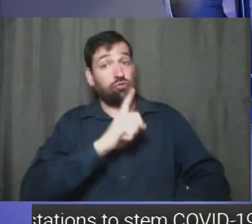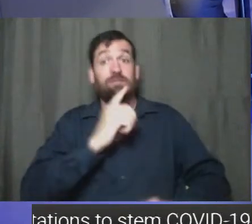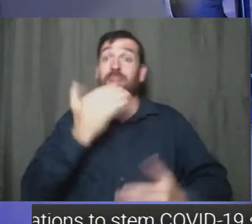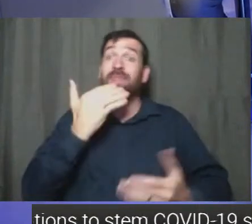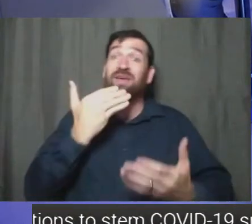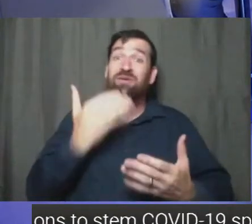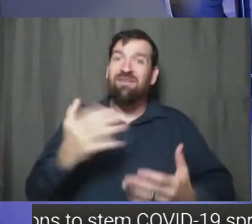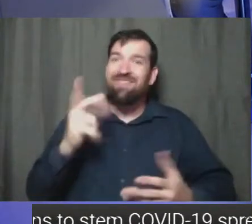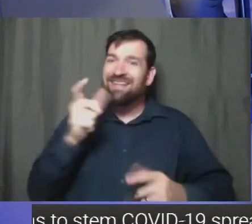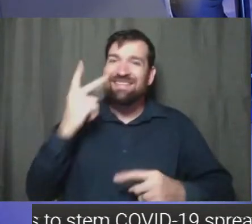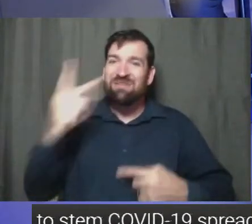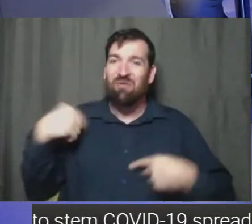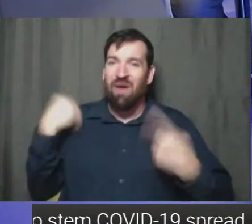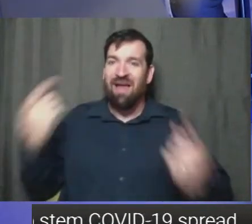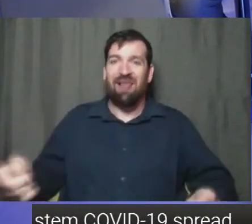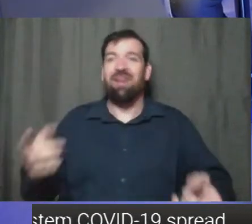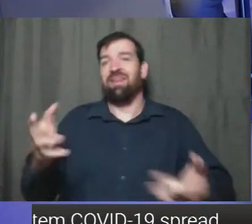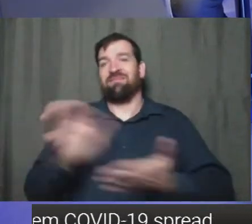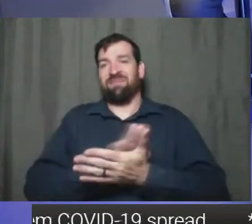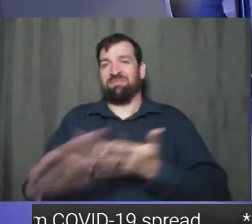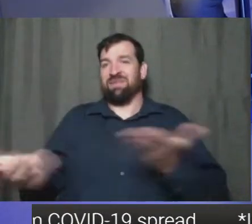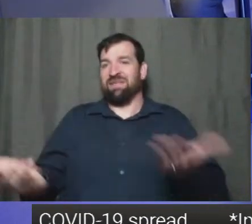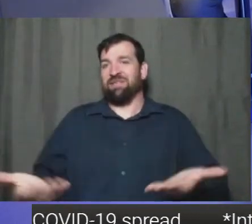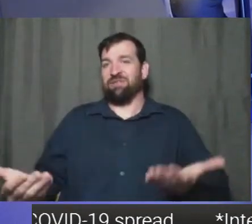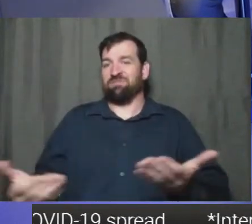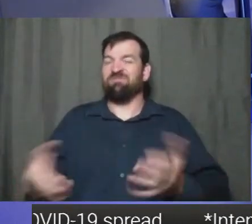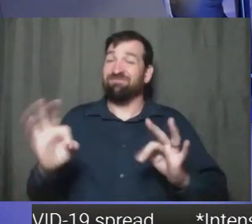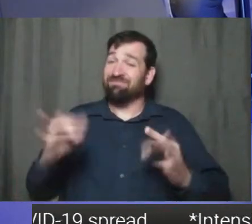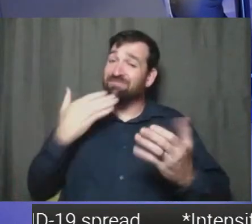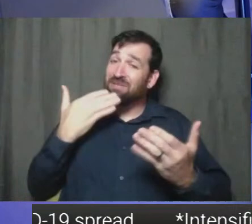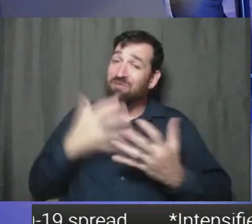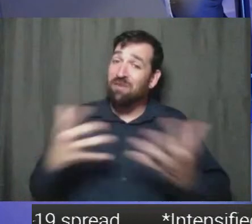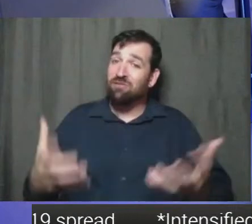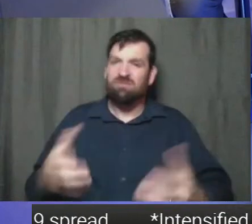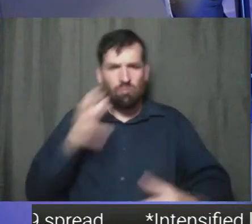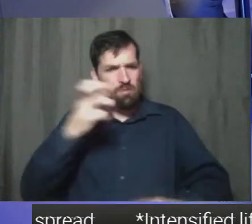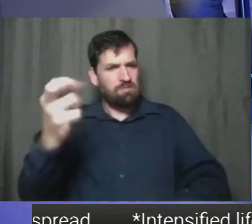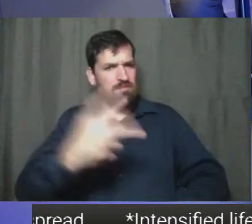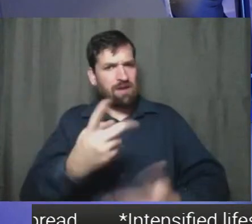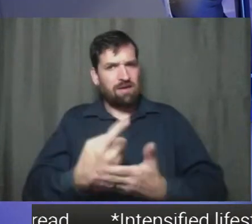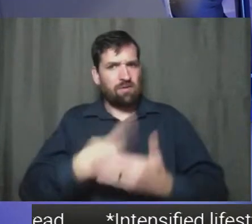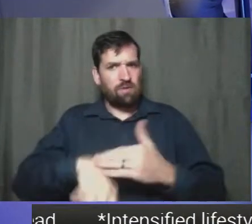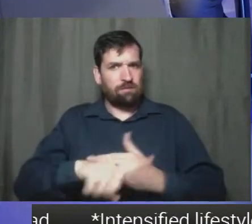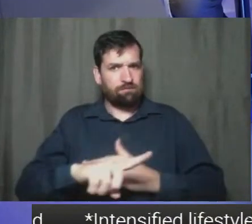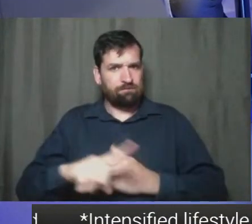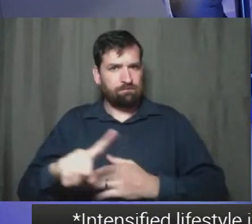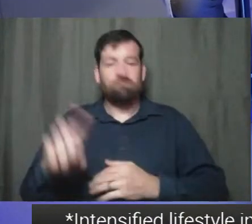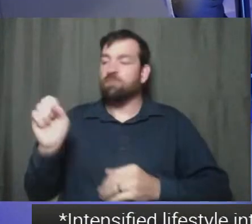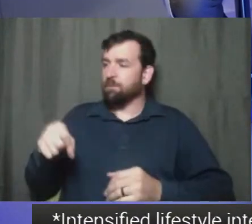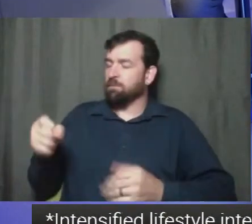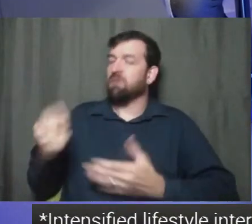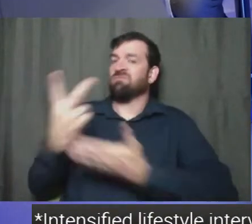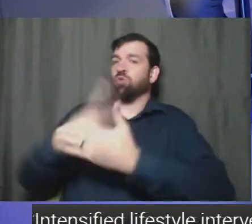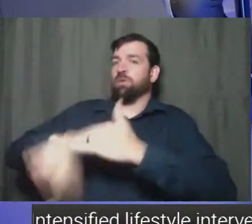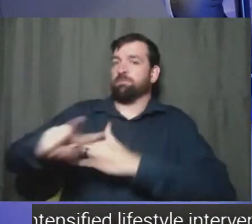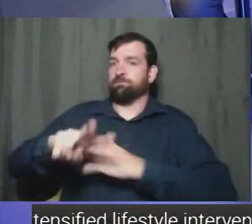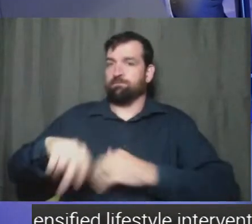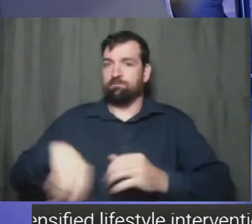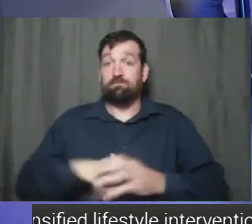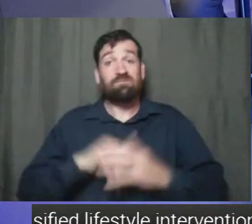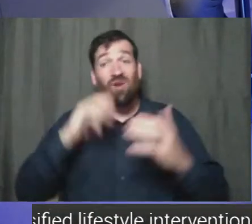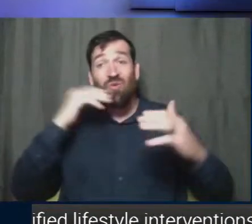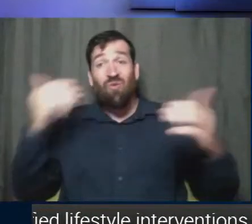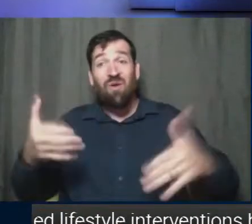while, so it's nice to have you sit here with me. You're welcome. Thank you so Good. much. Well, actually, you're going to be back next week, I think. I am, the week following. Okay, great. We'll welcome you back. All